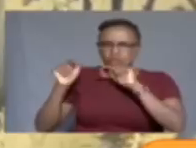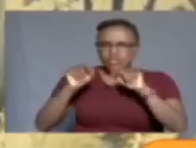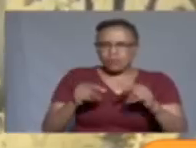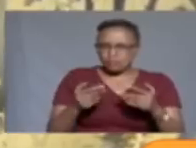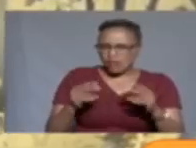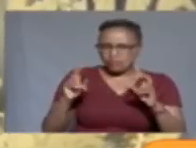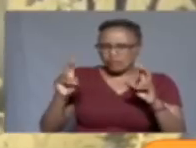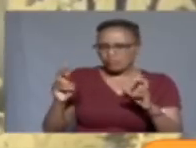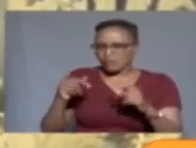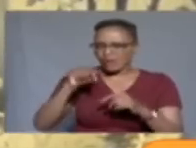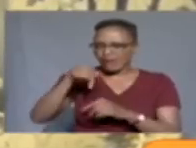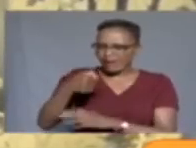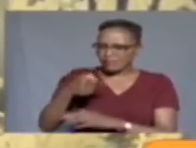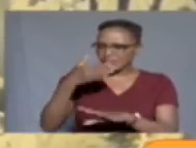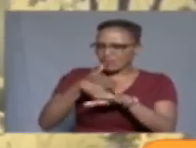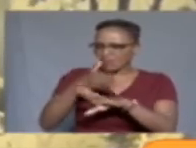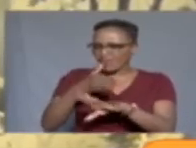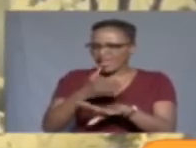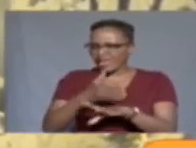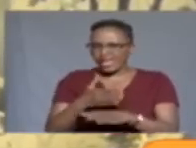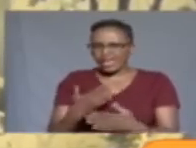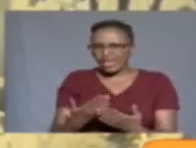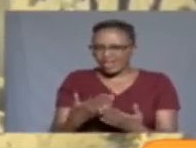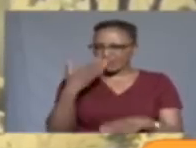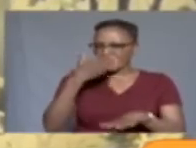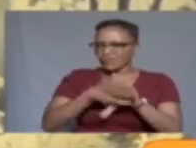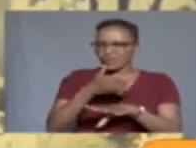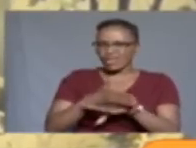fictitious claims,